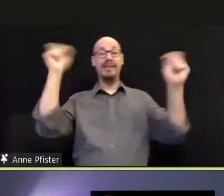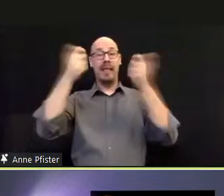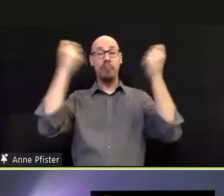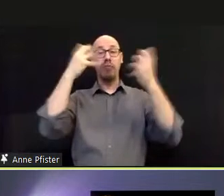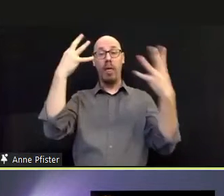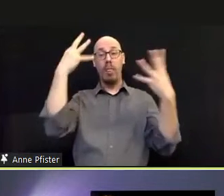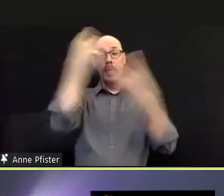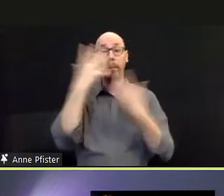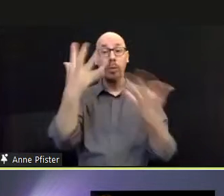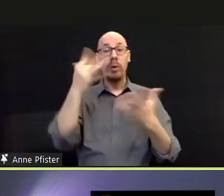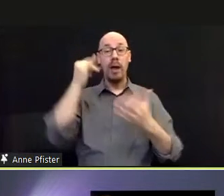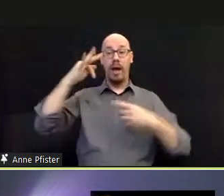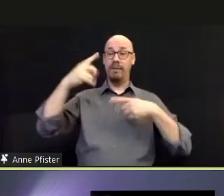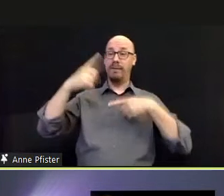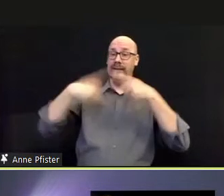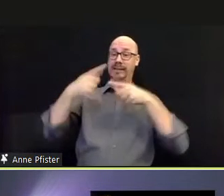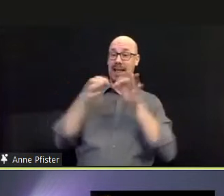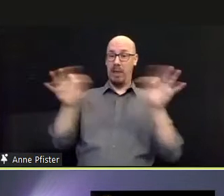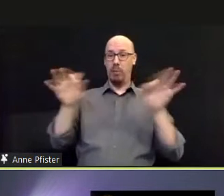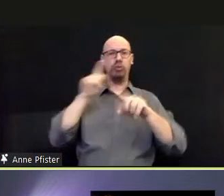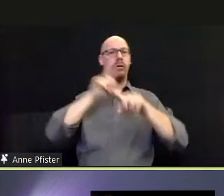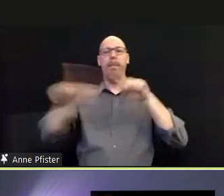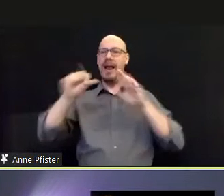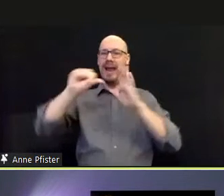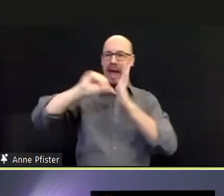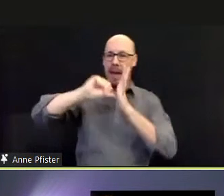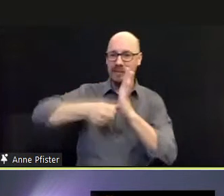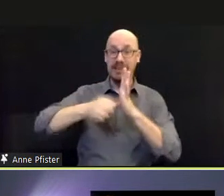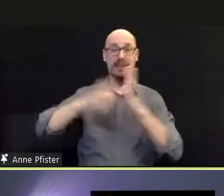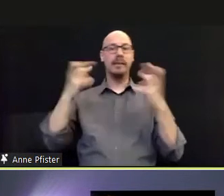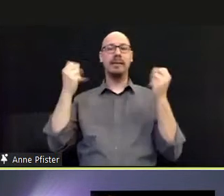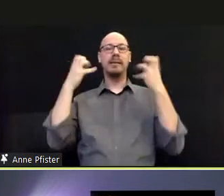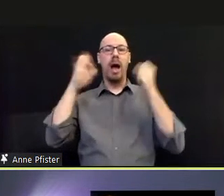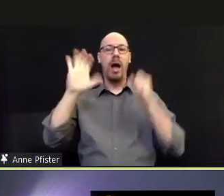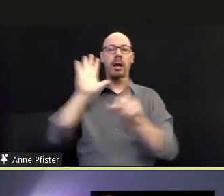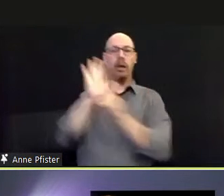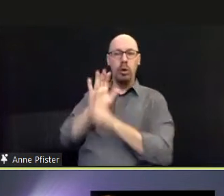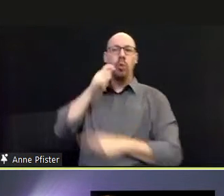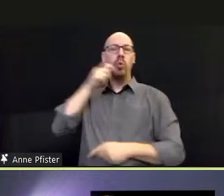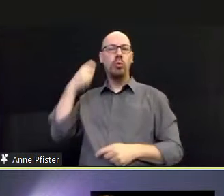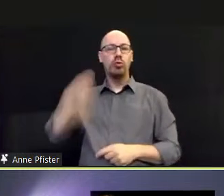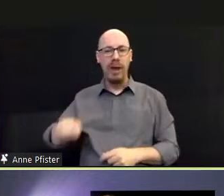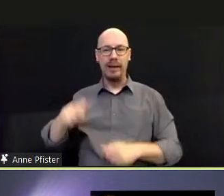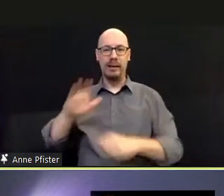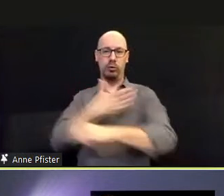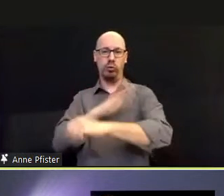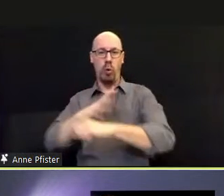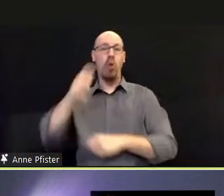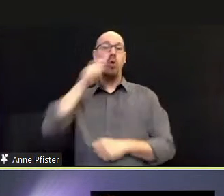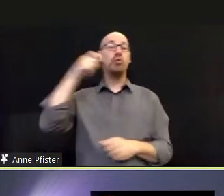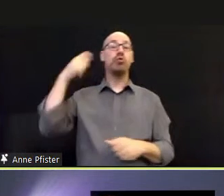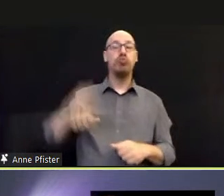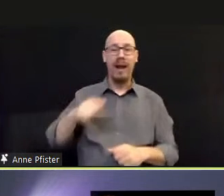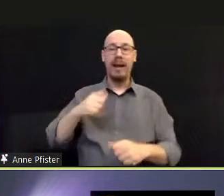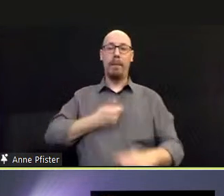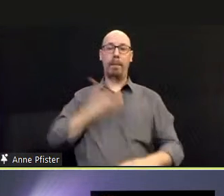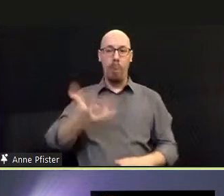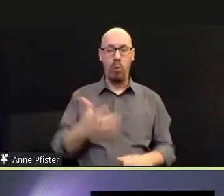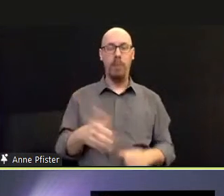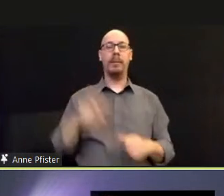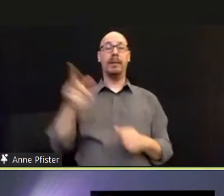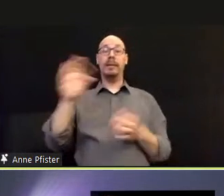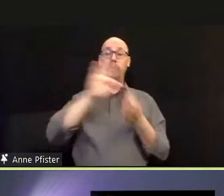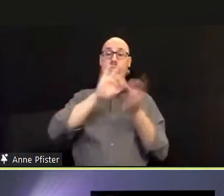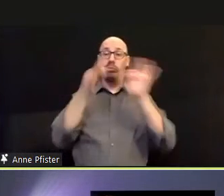an emphasis on signing Ukrainian songs and poems. Interpretation using sign or calqued